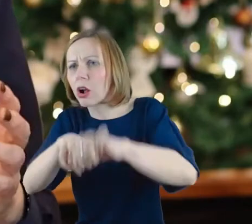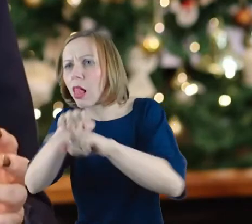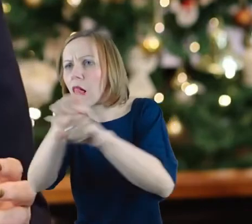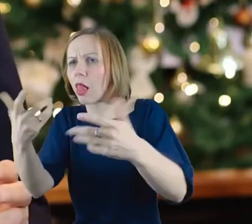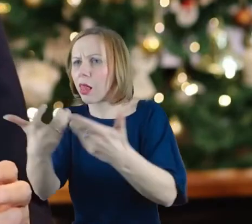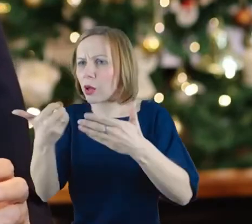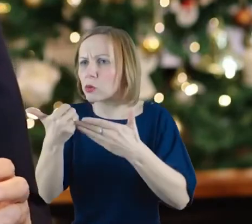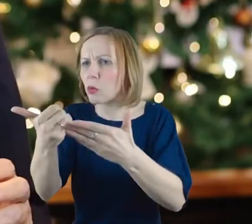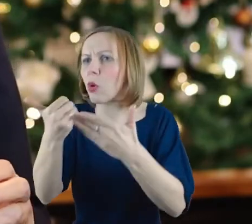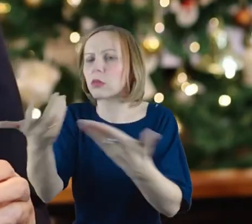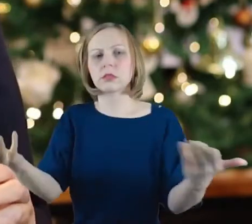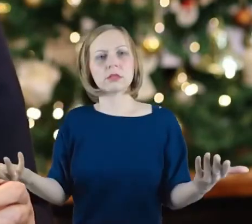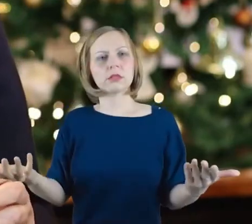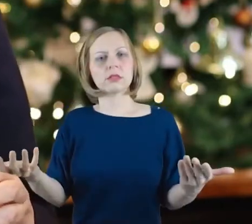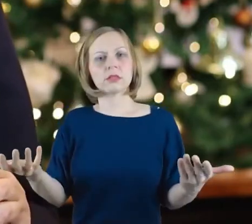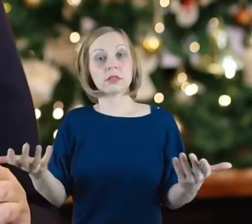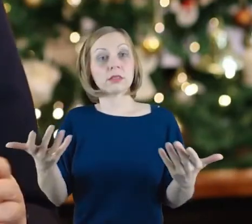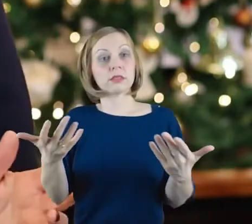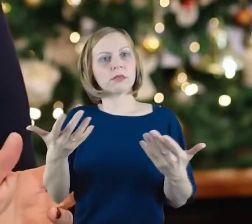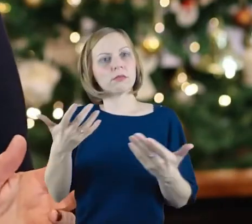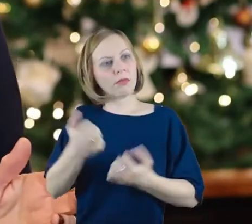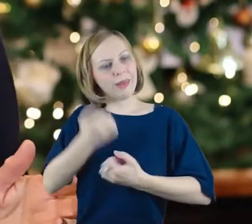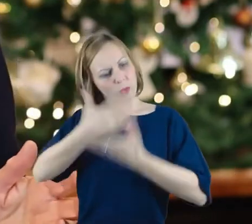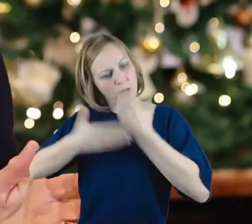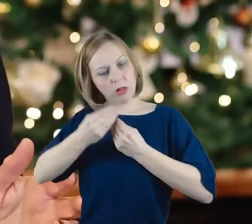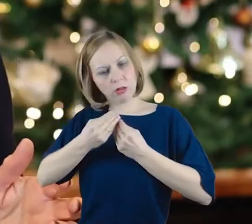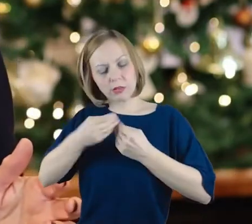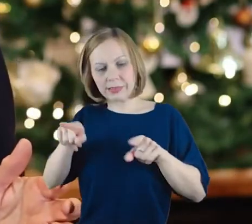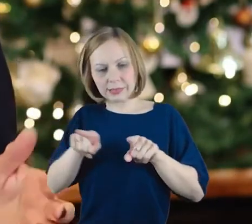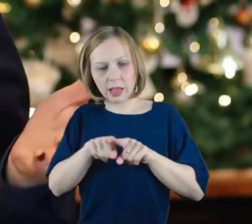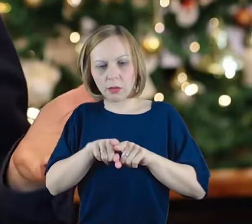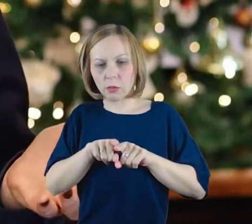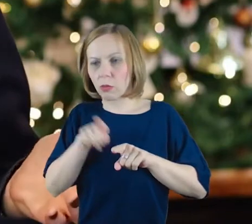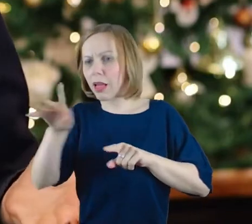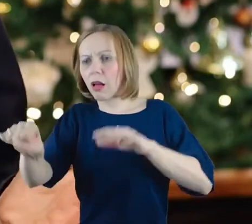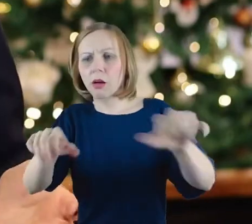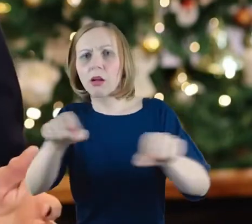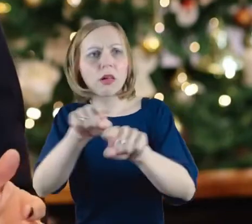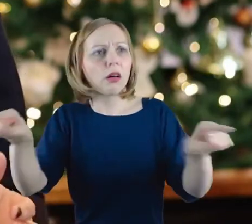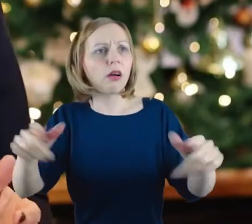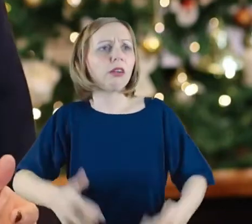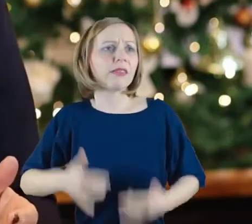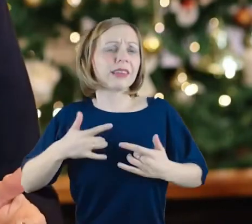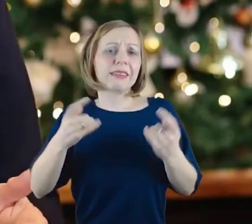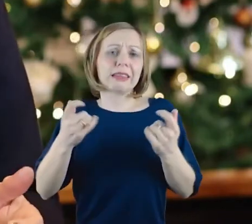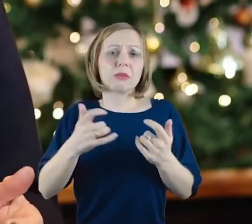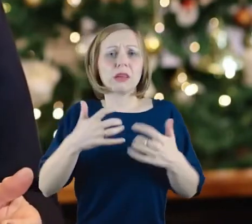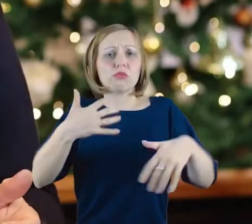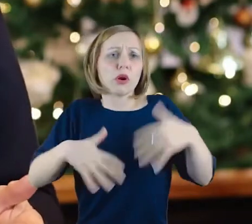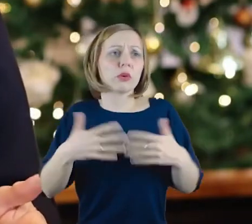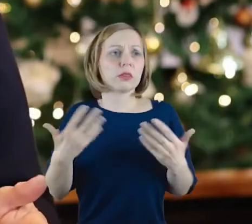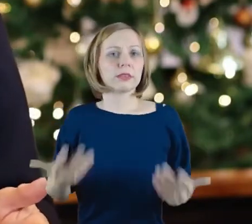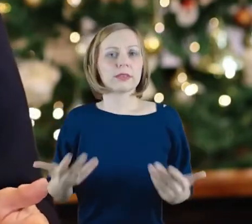be the same ones that we use right now to reach out to everyone who feels a bit, well, a bit broken this Christmas,